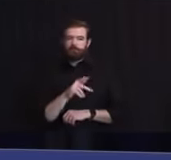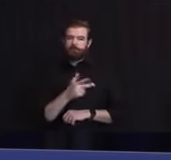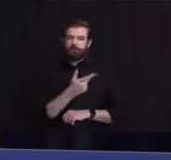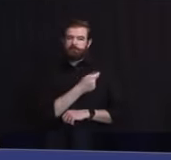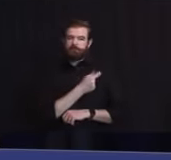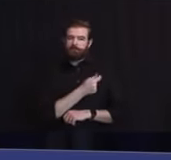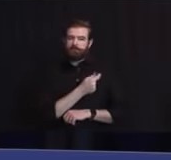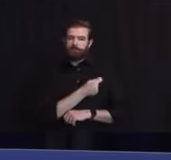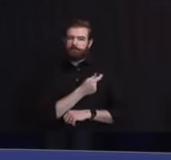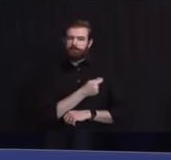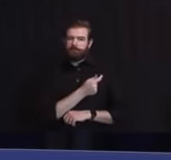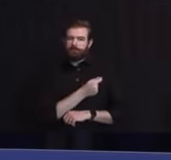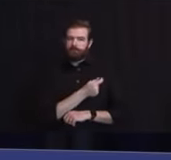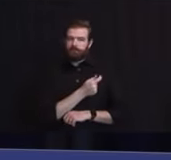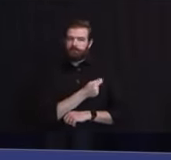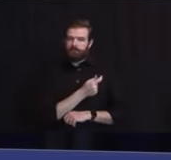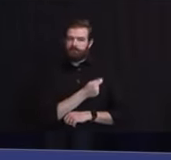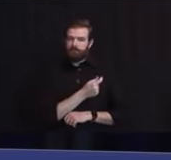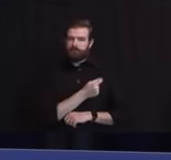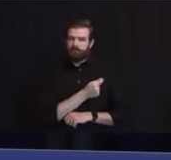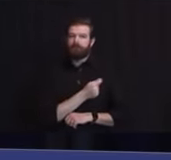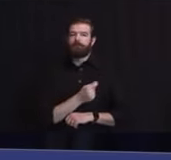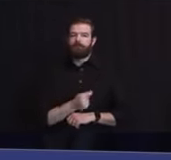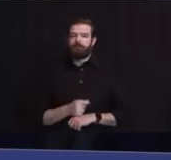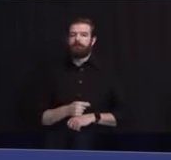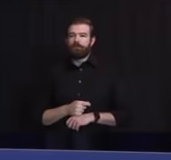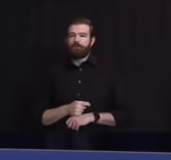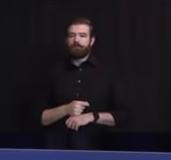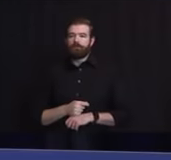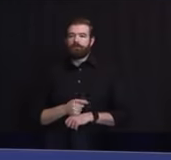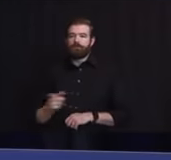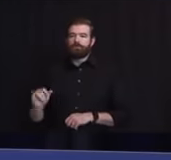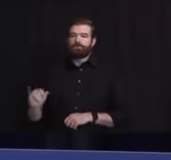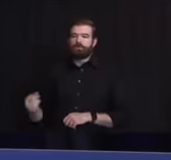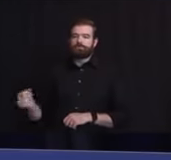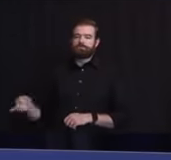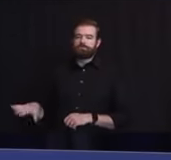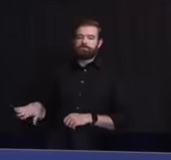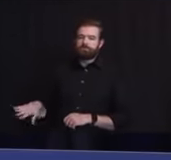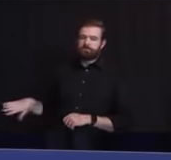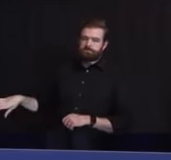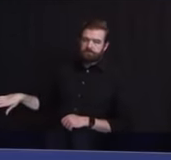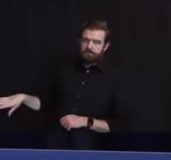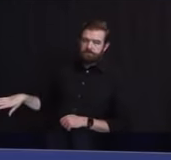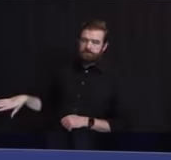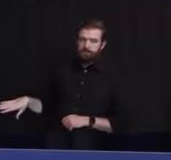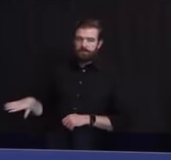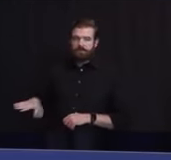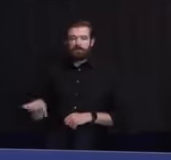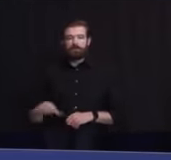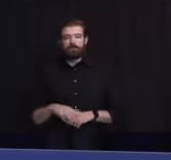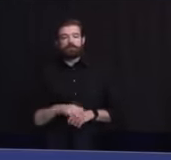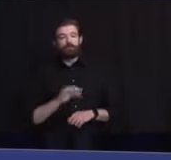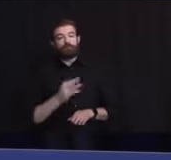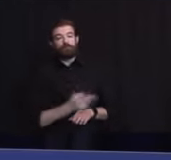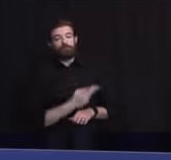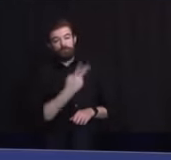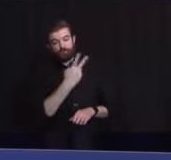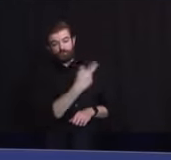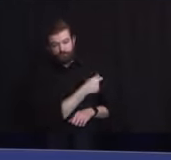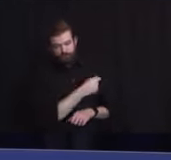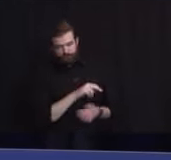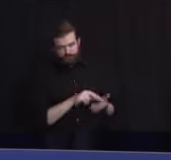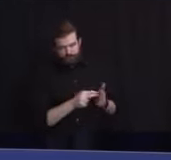J&J aside, if everyone was in a 2-dose regimen, that would be 1.2 million people showing up for their